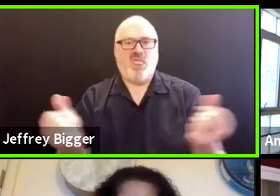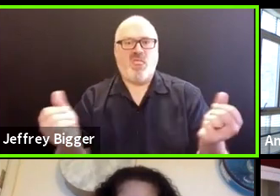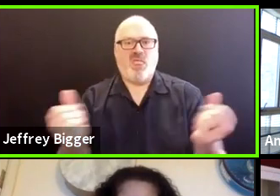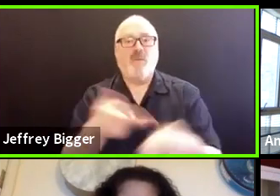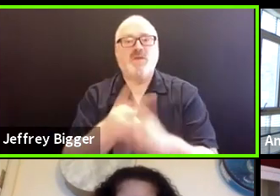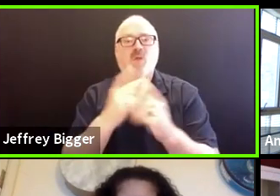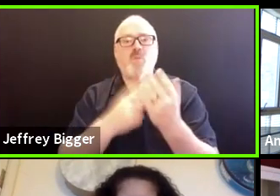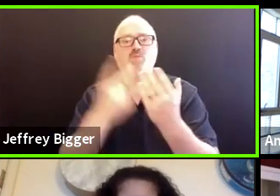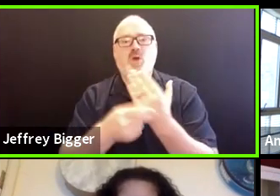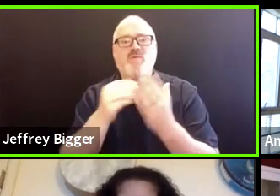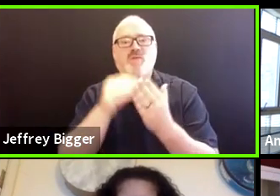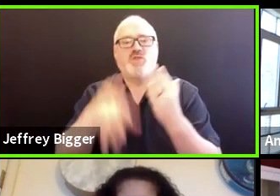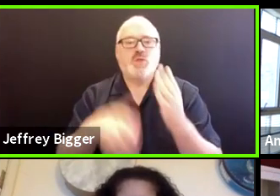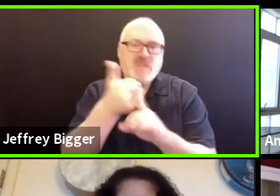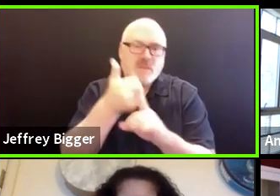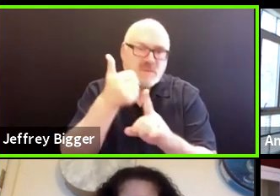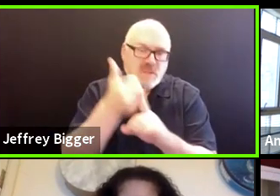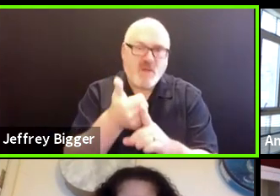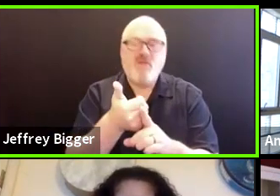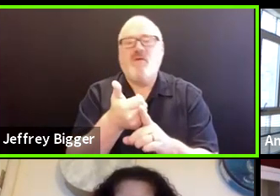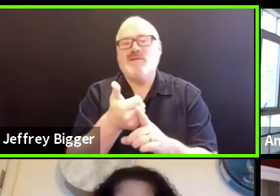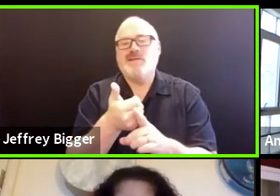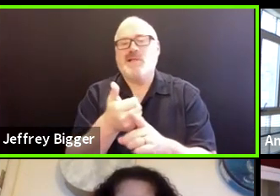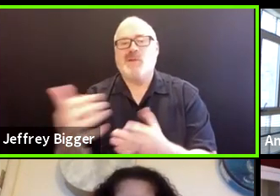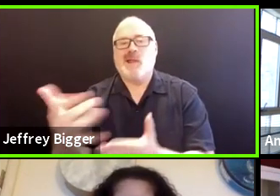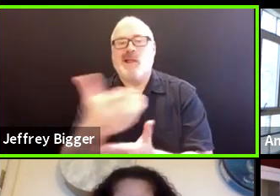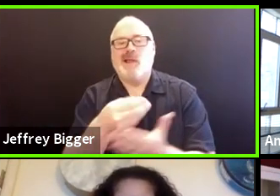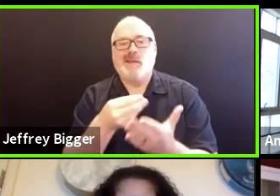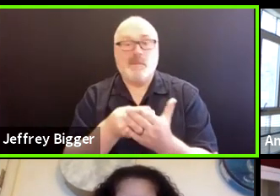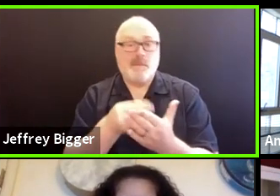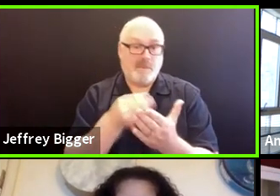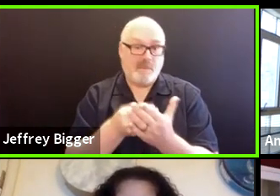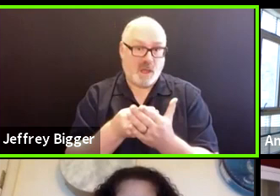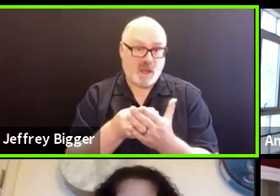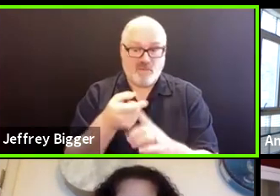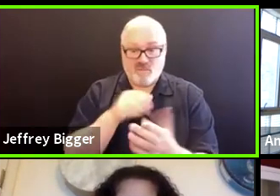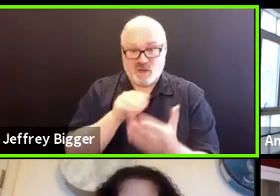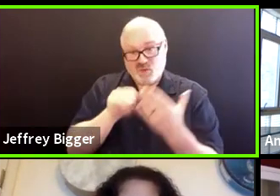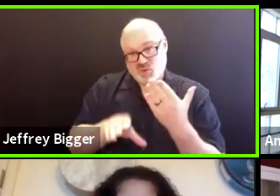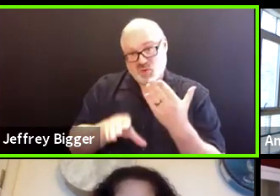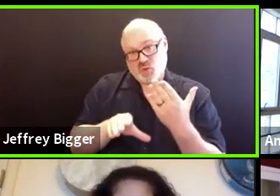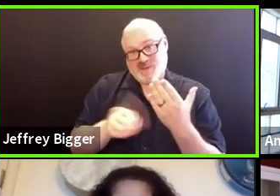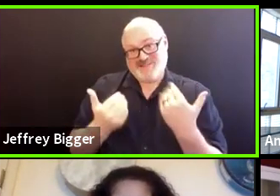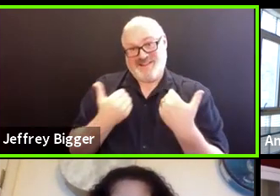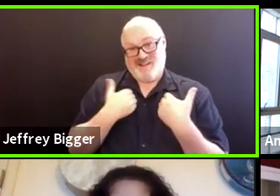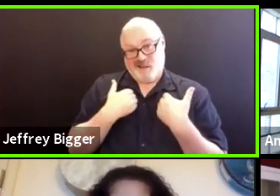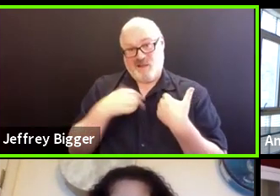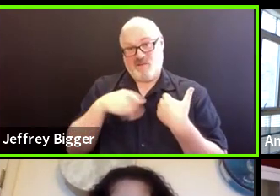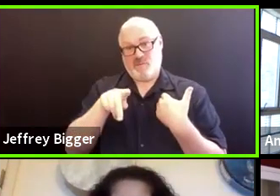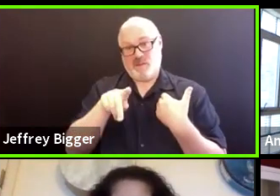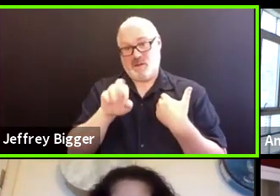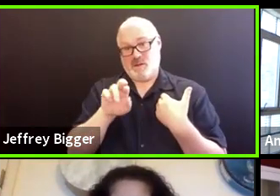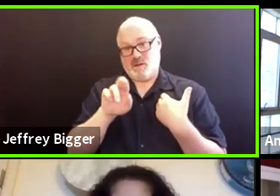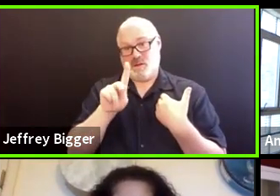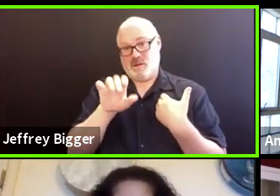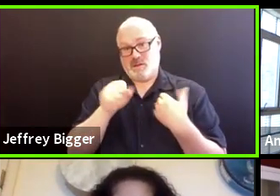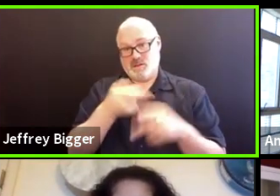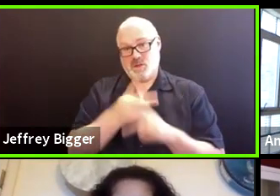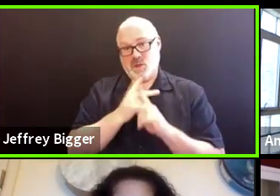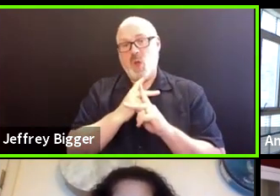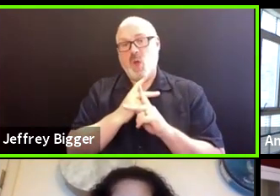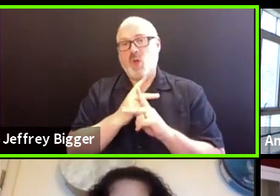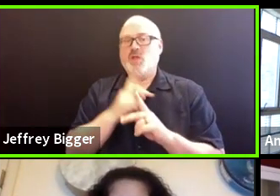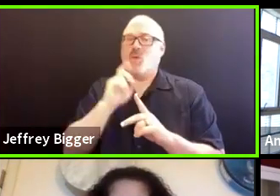program for students. And as we collect the cash from students that have Perkins loans, we have